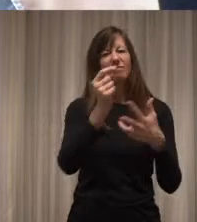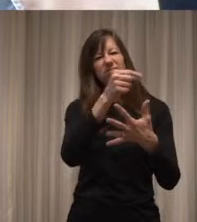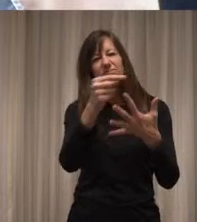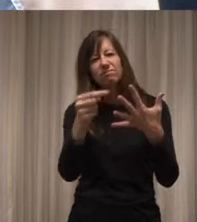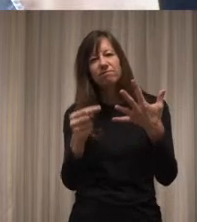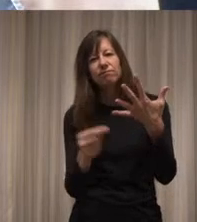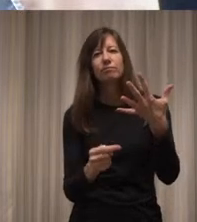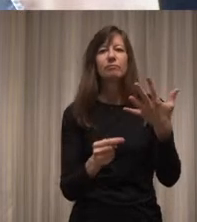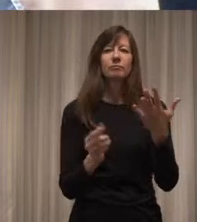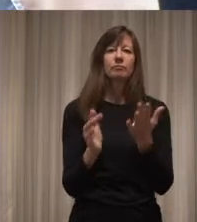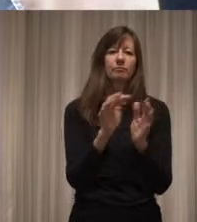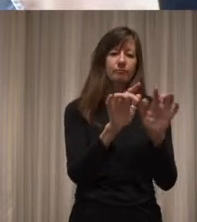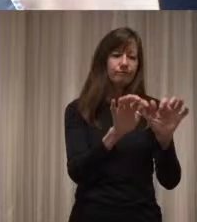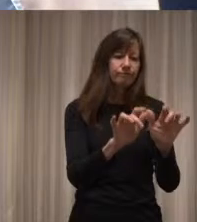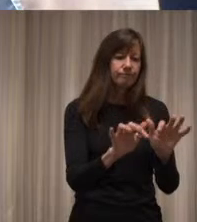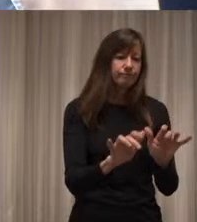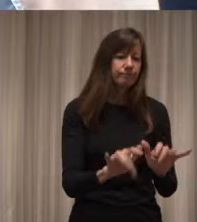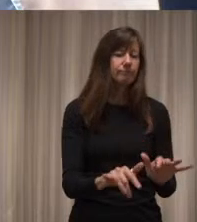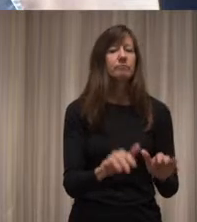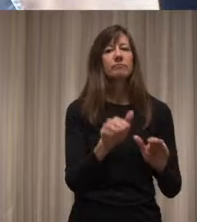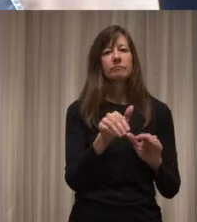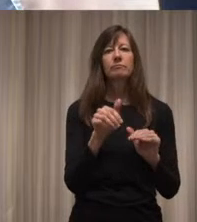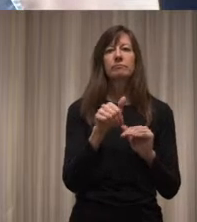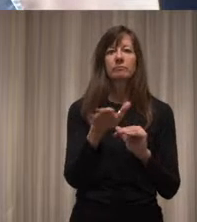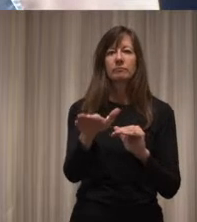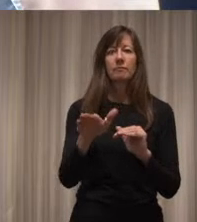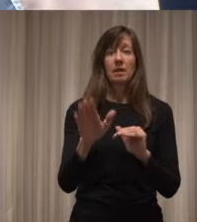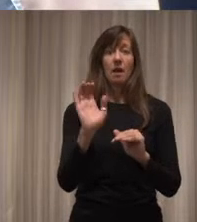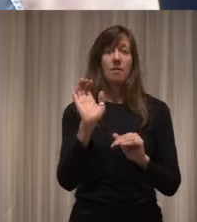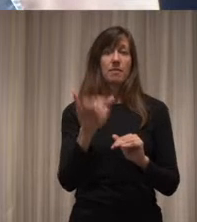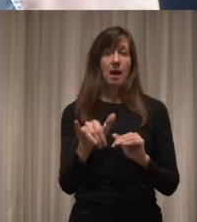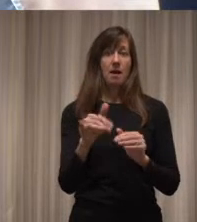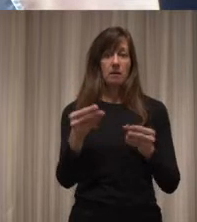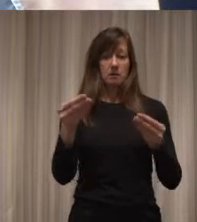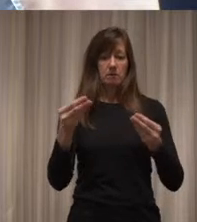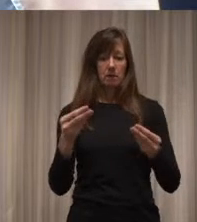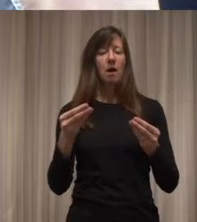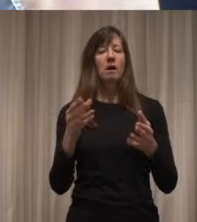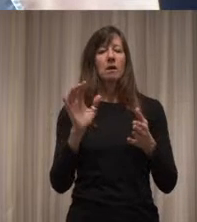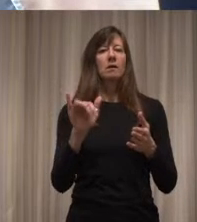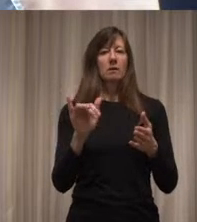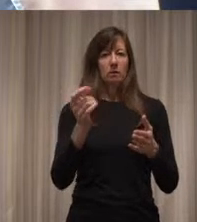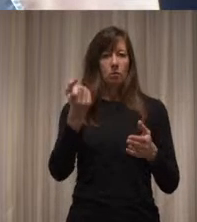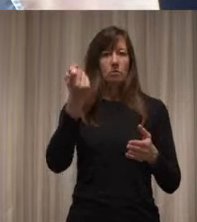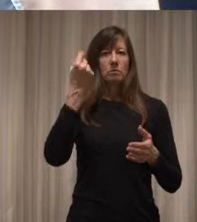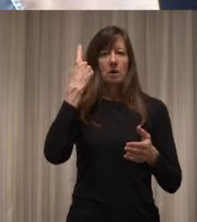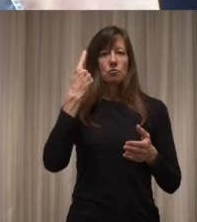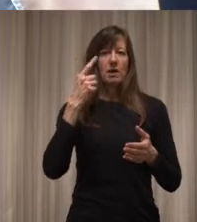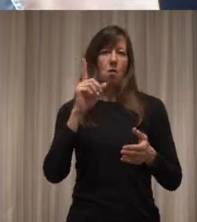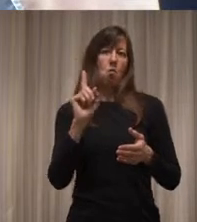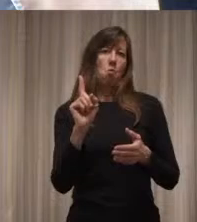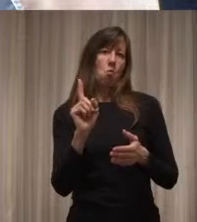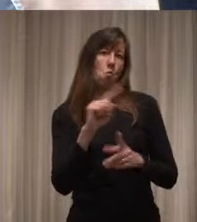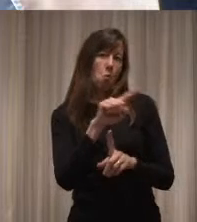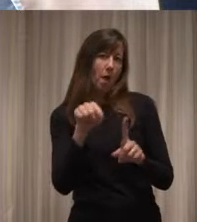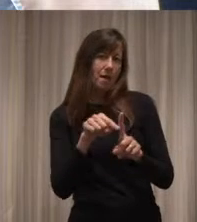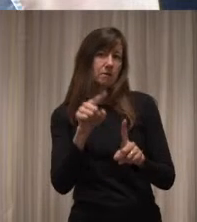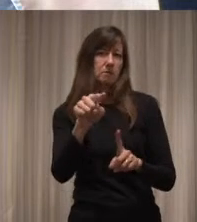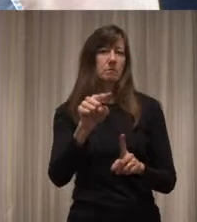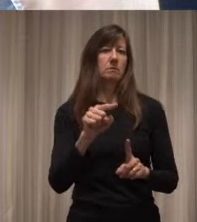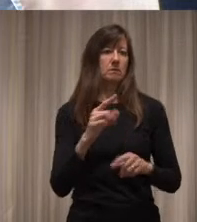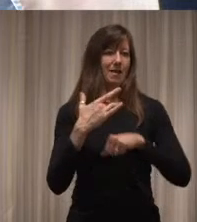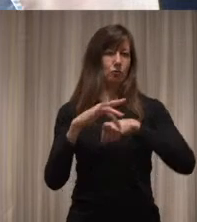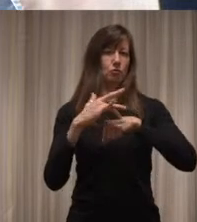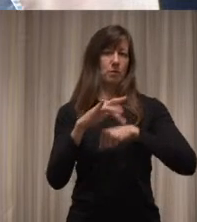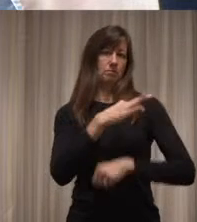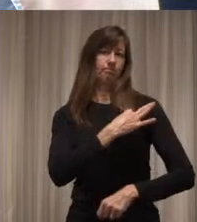directly about when you are eligible for the vaccine, and then also give you follow-on instructions for how to sign up and get an appointment.